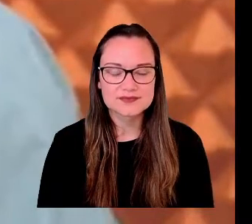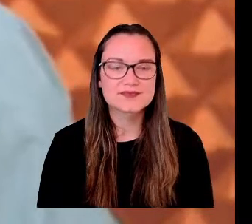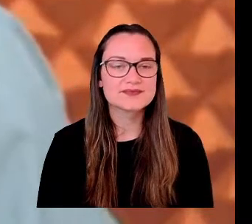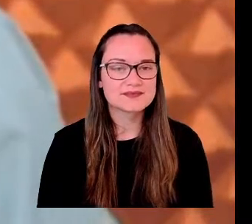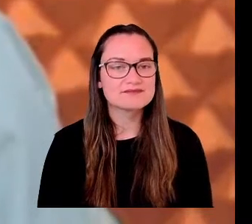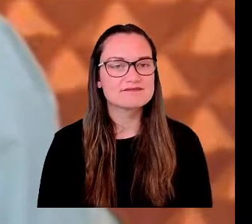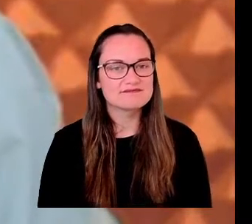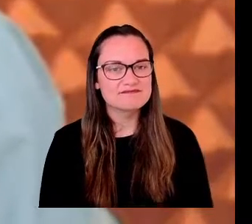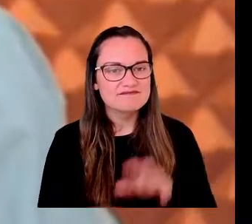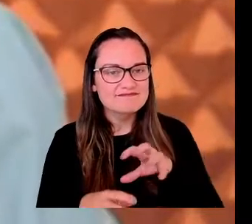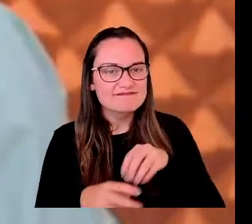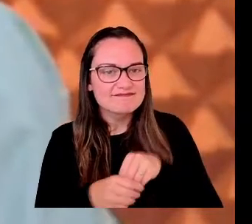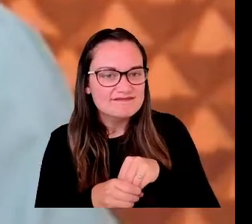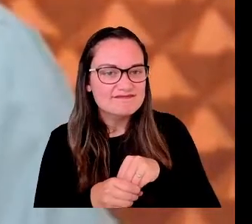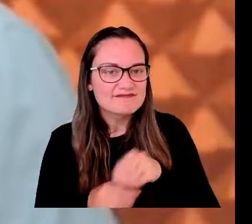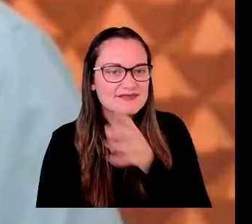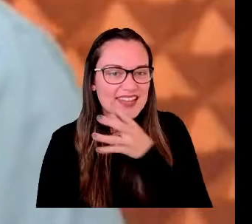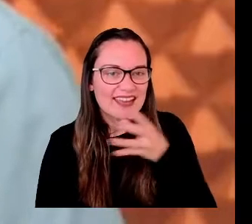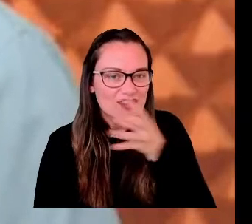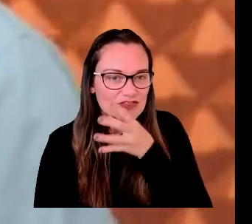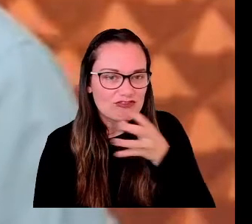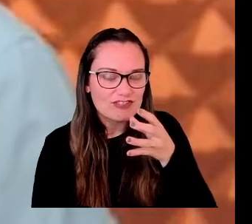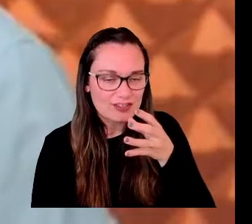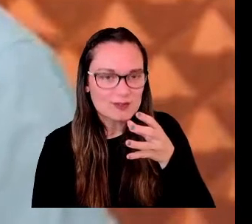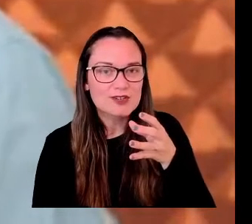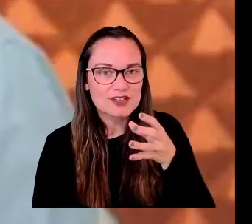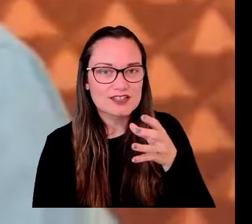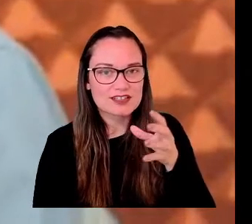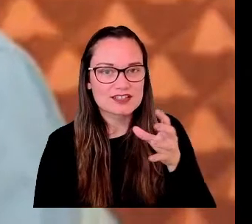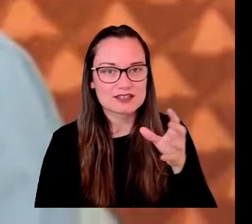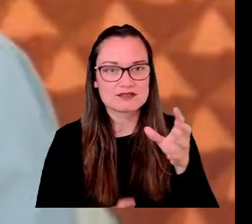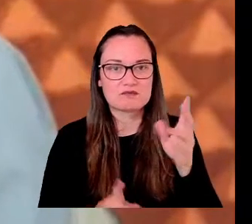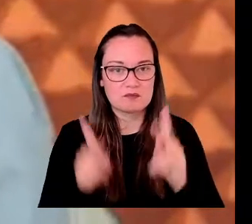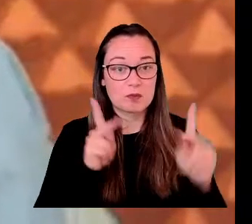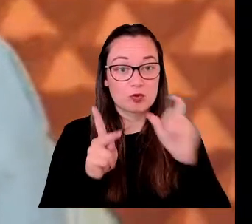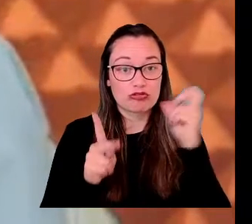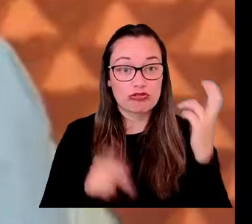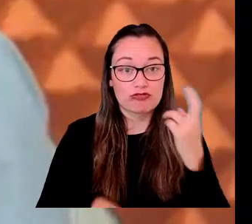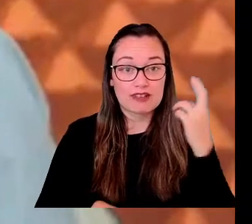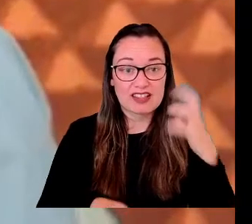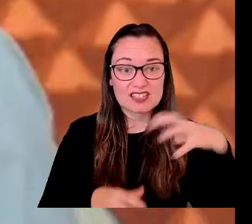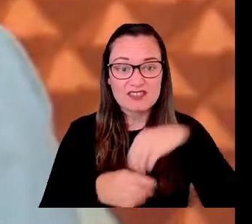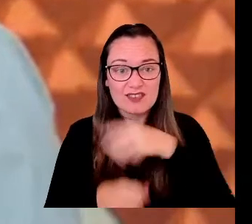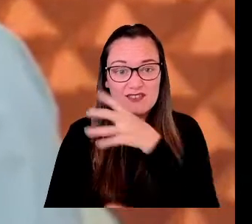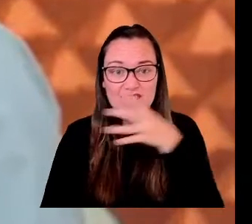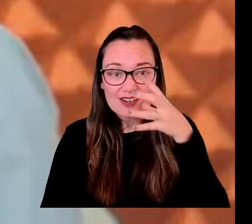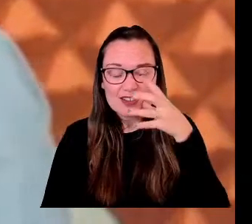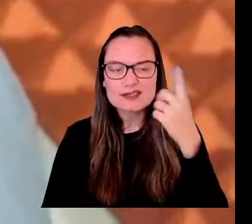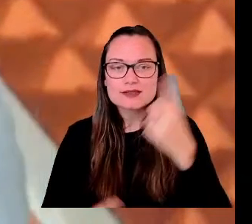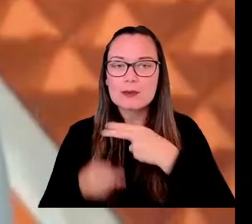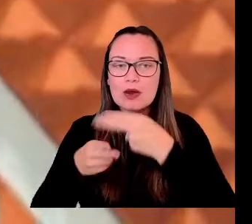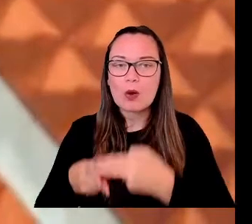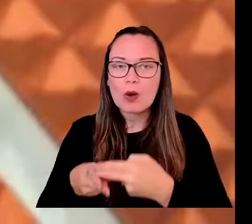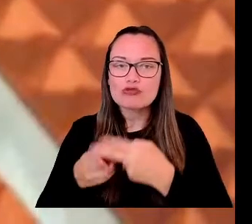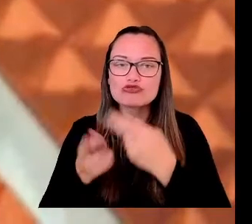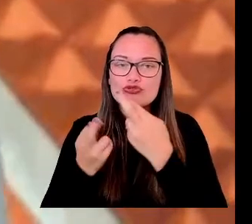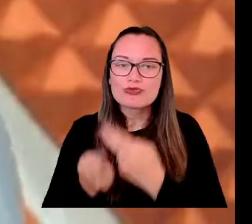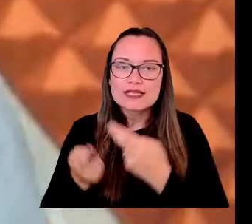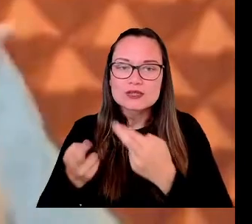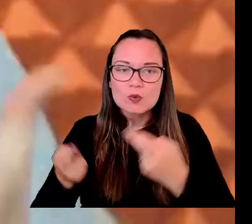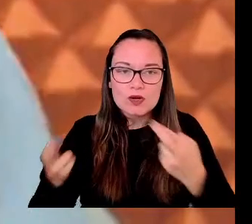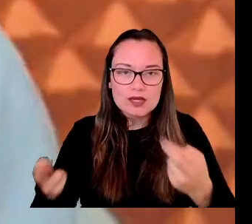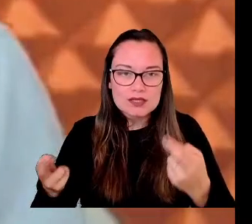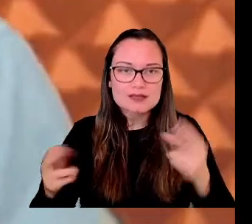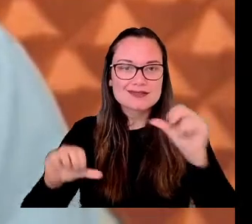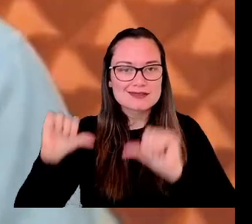part of agriculture that a lot of people don't realize is a part of agriculture is something called resource science. And maybe once